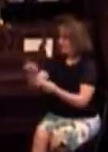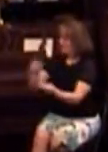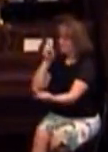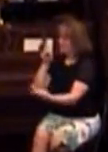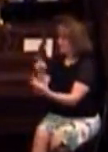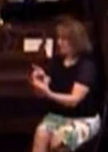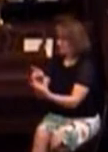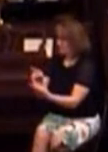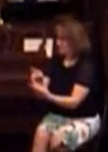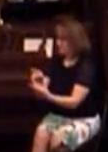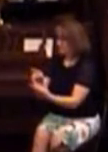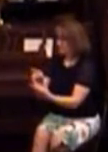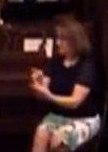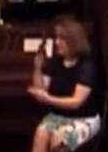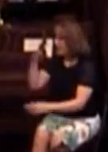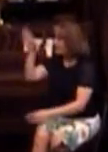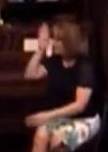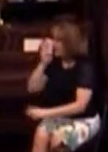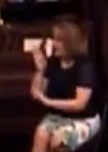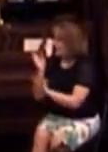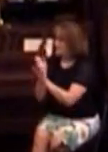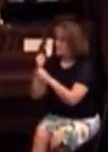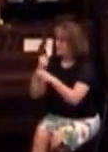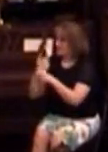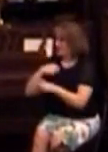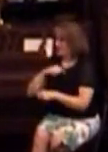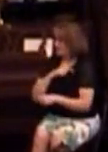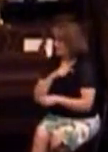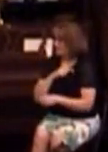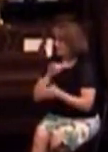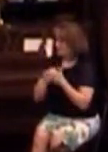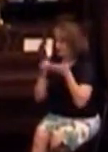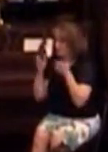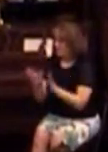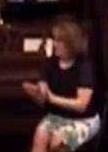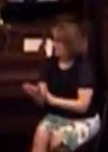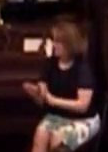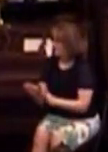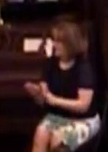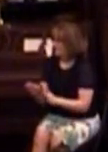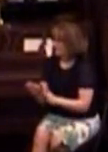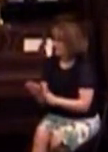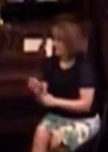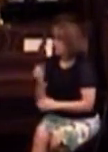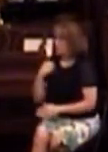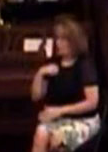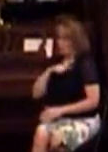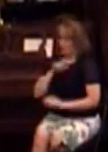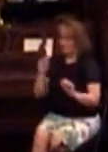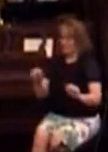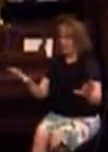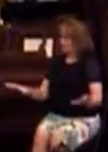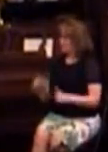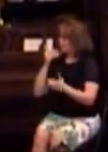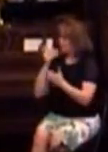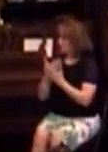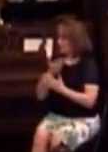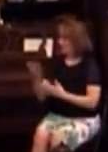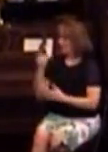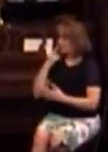anew when he came to Christ Jesus, and he has, so that Bob could do good things that God planned for Bob.